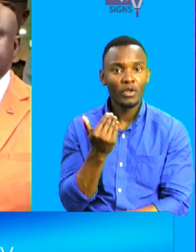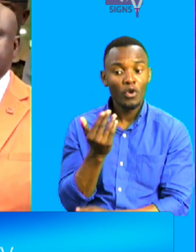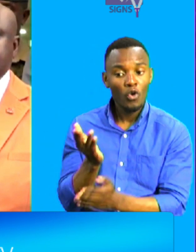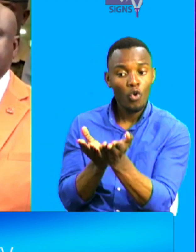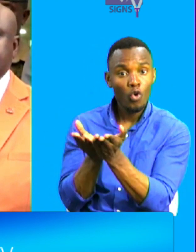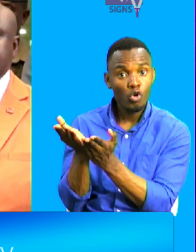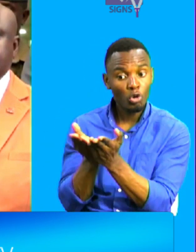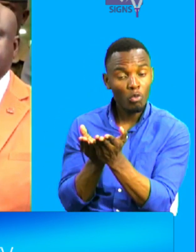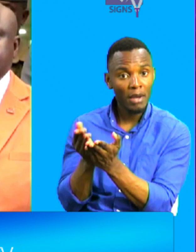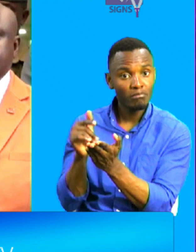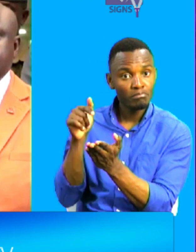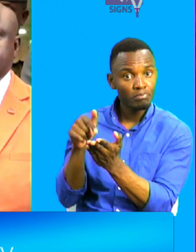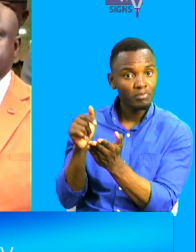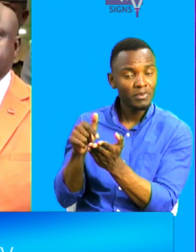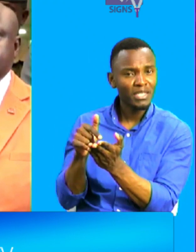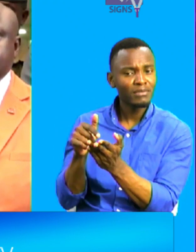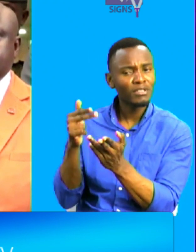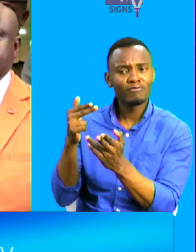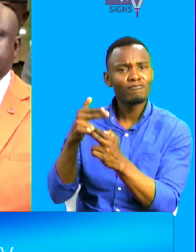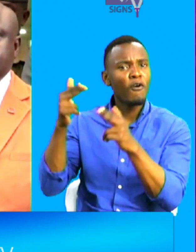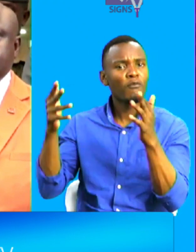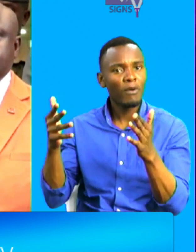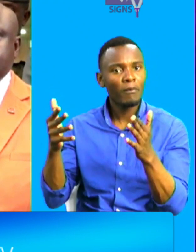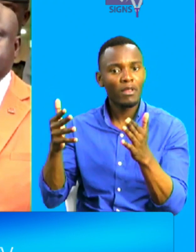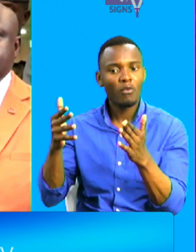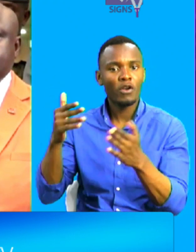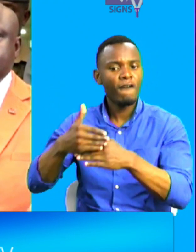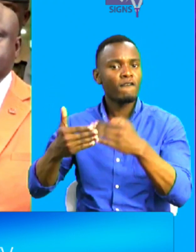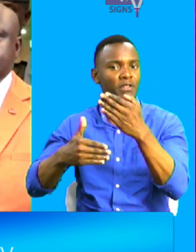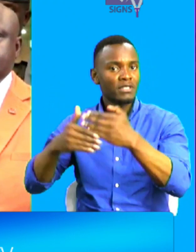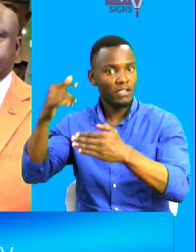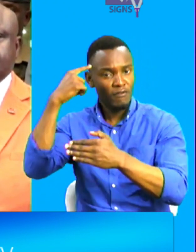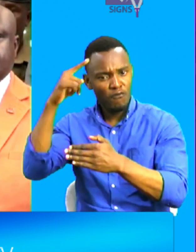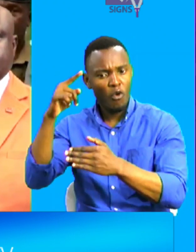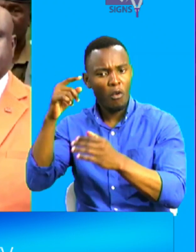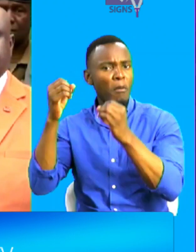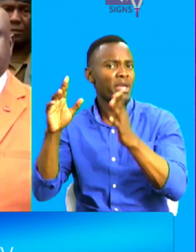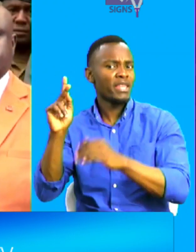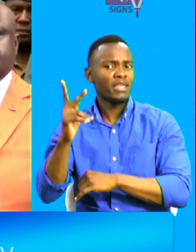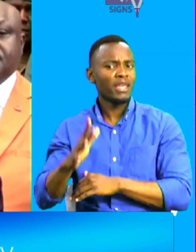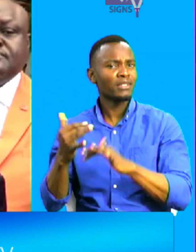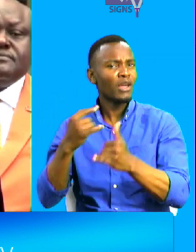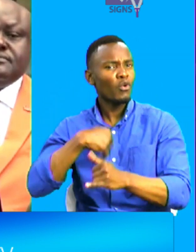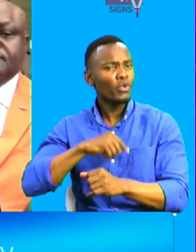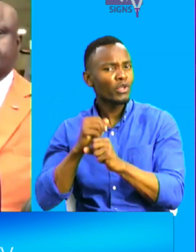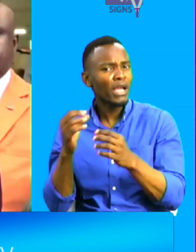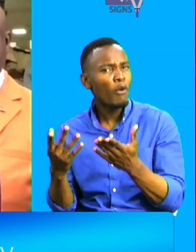Huduma is a very popular facility for most Kenyans. I don't know, you are doing how many transactions?